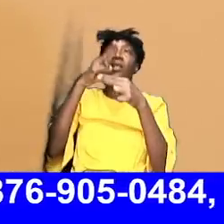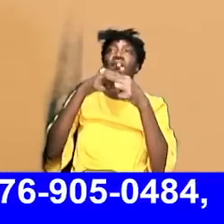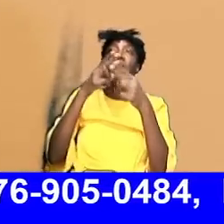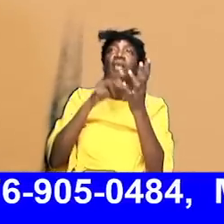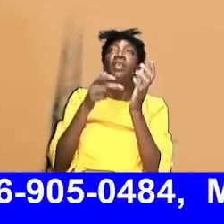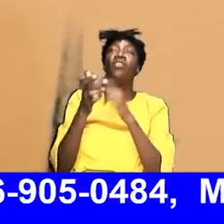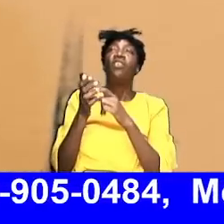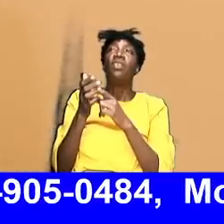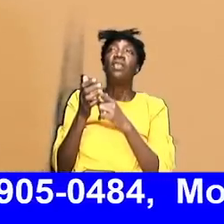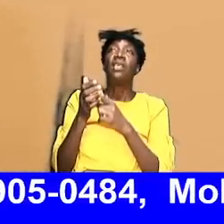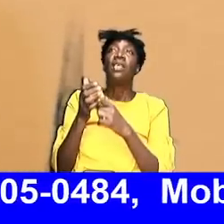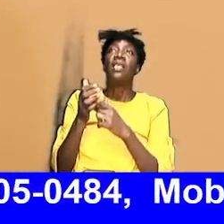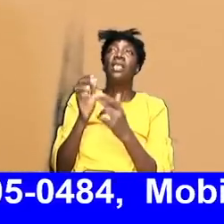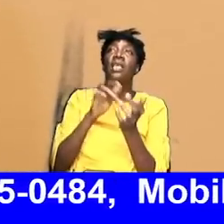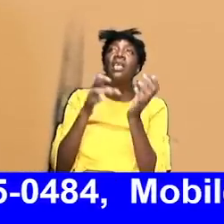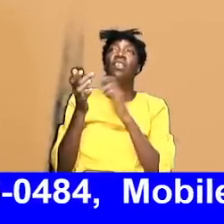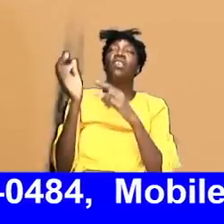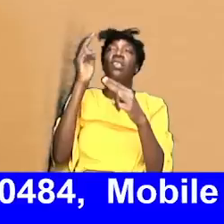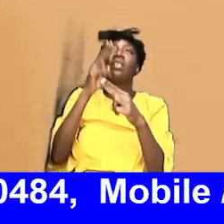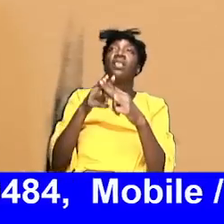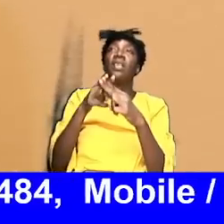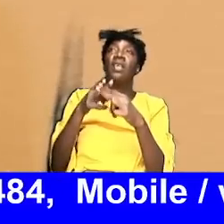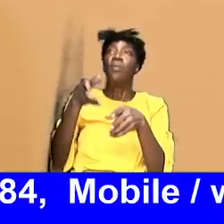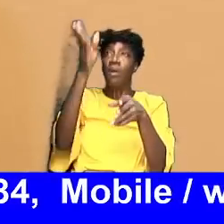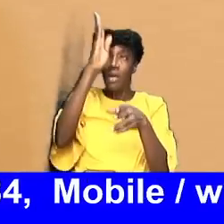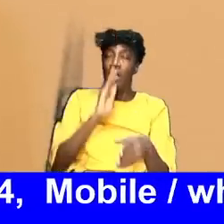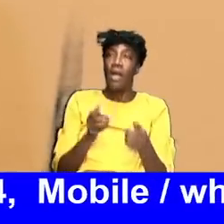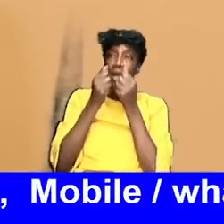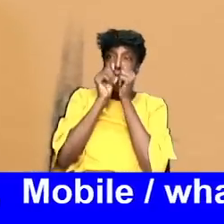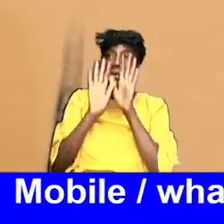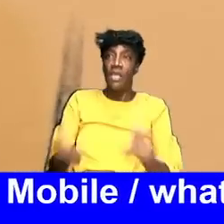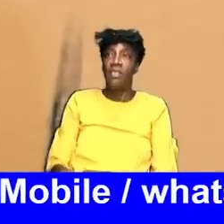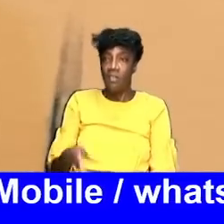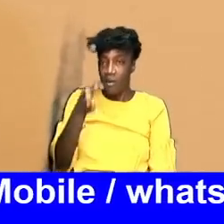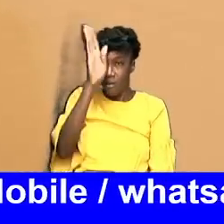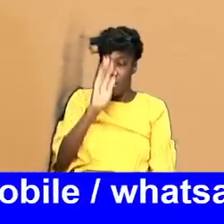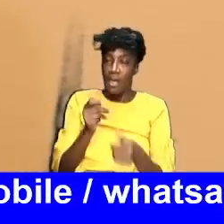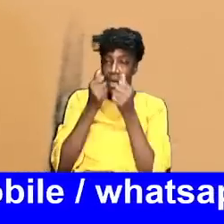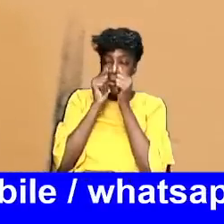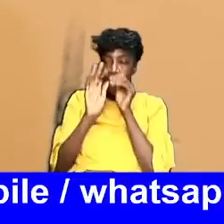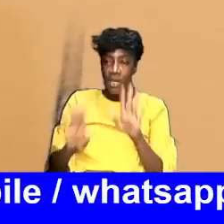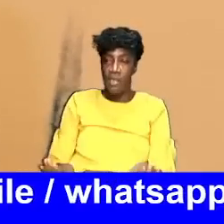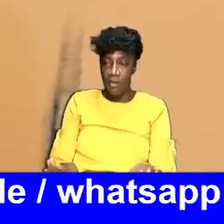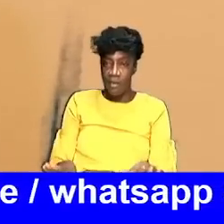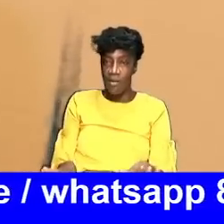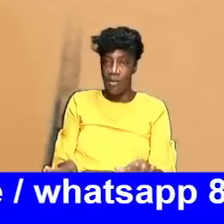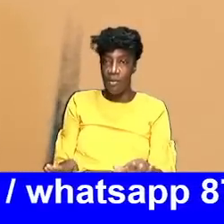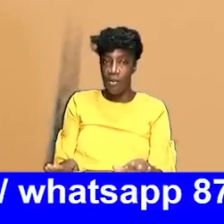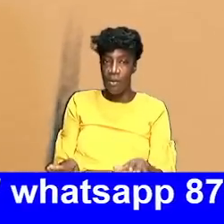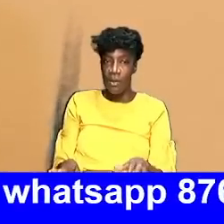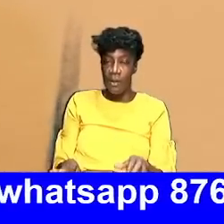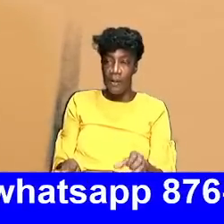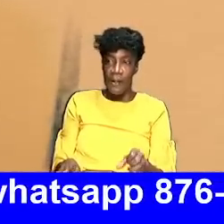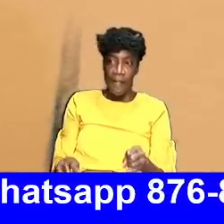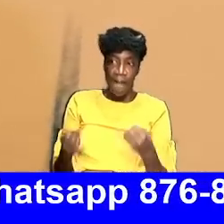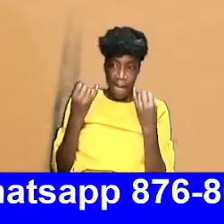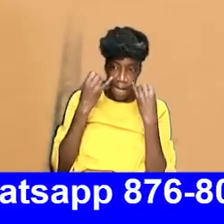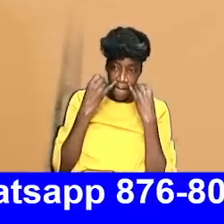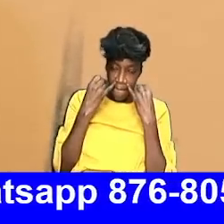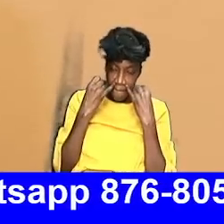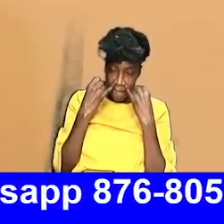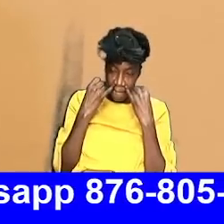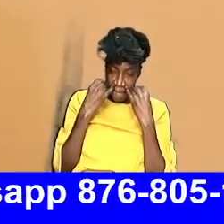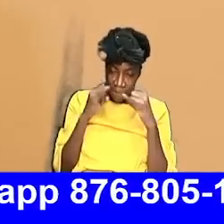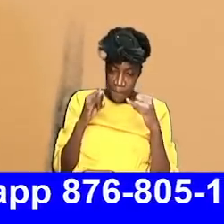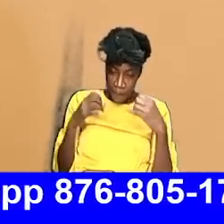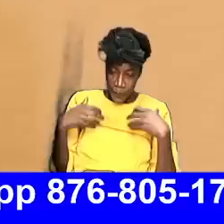In Jesus' name, in Jesus' name. God bless you. God bless you. Praise God. By way of announcements, praise God, we have a